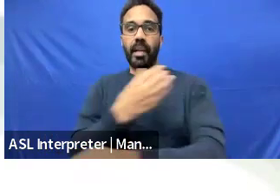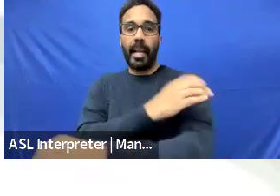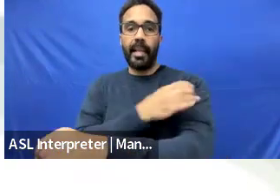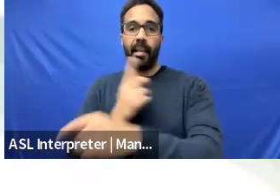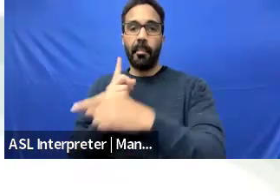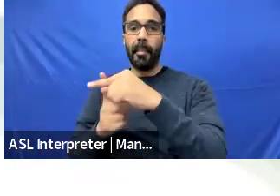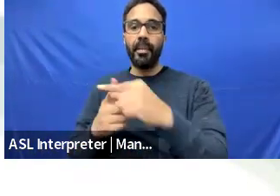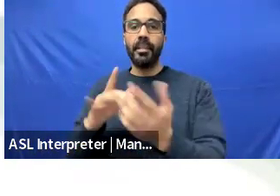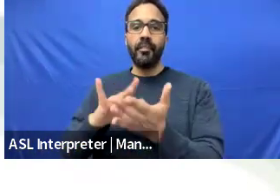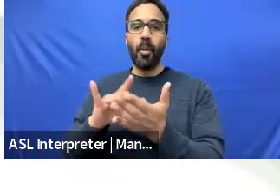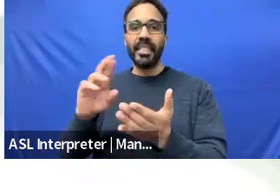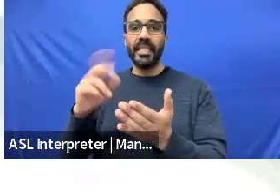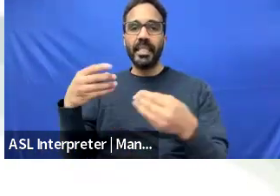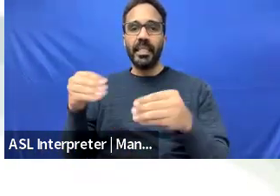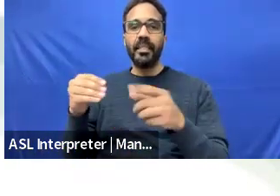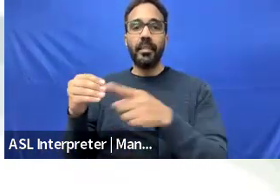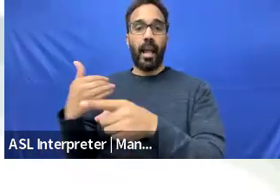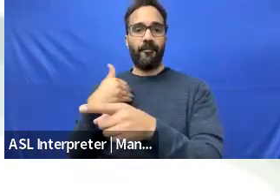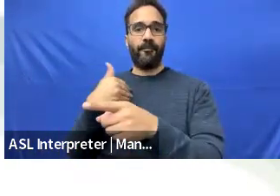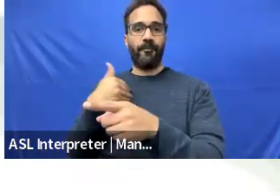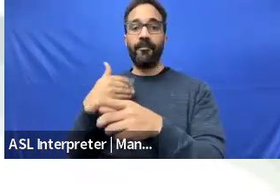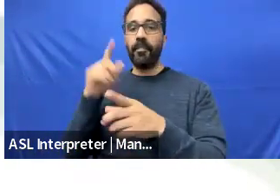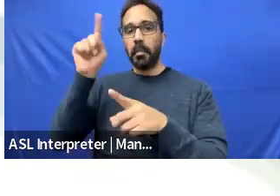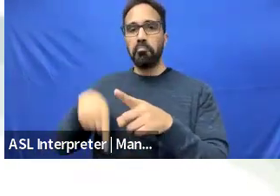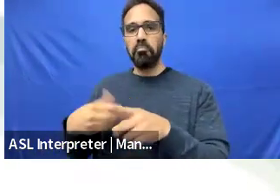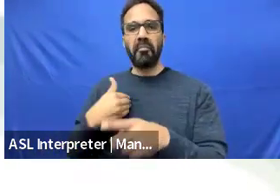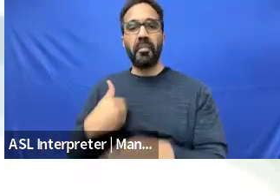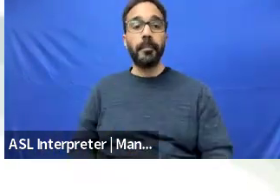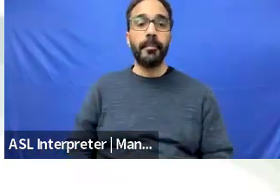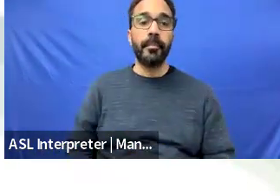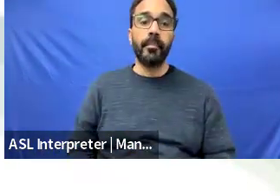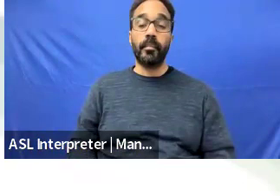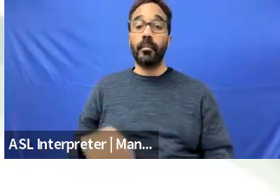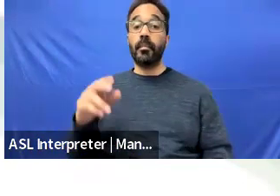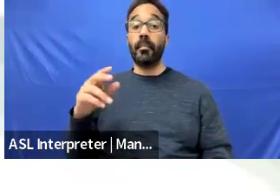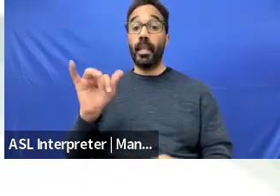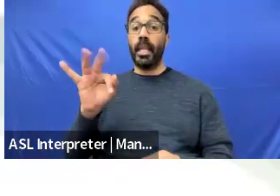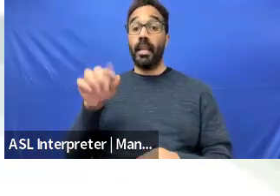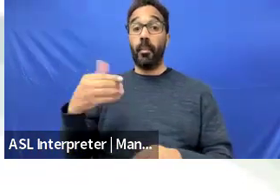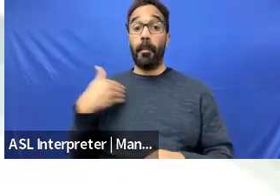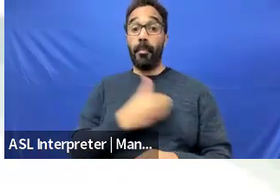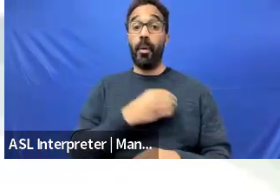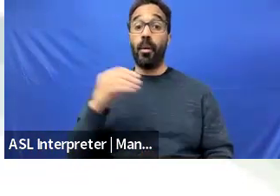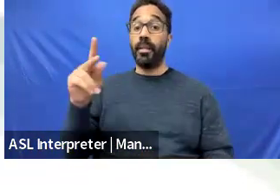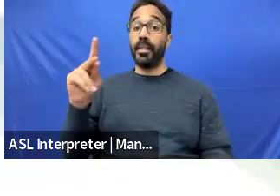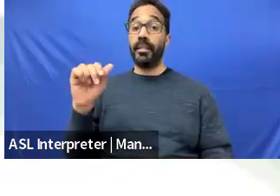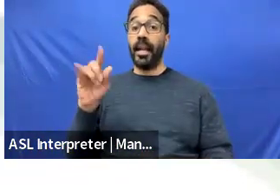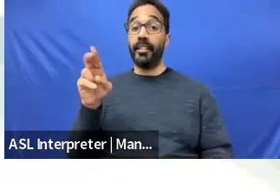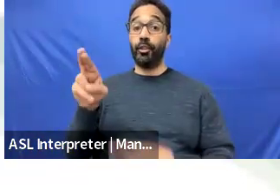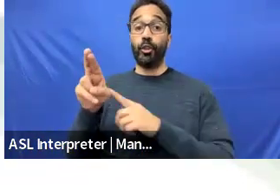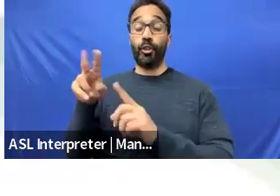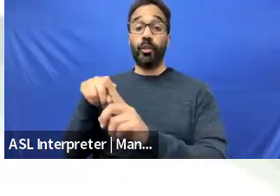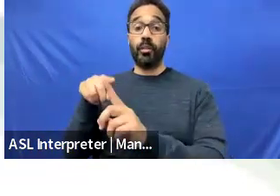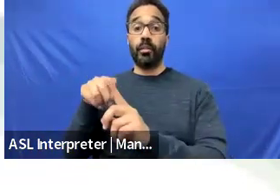go and you book that appointment. One of the things, if you are a Kaiser member, for folks that know Kaiser, that is